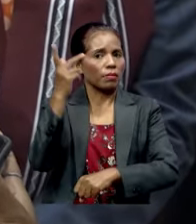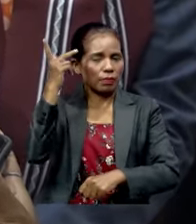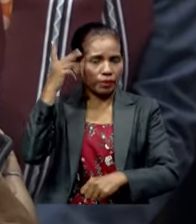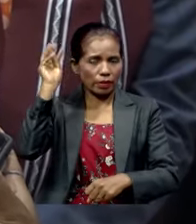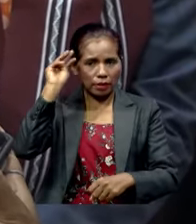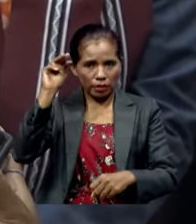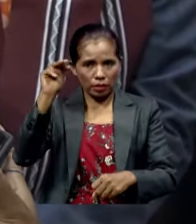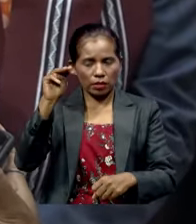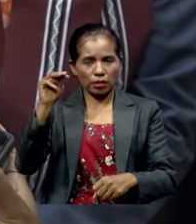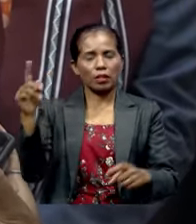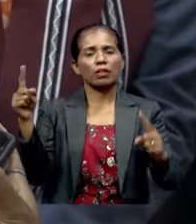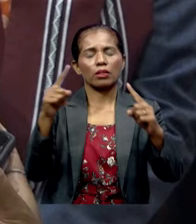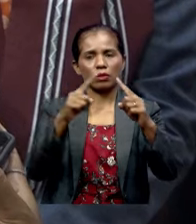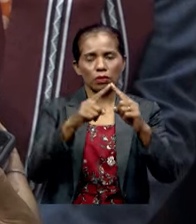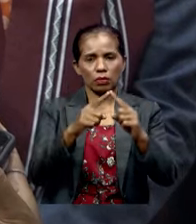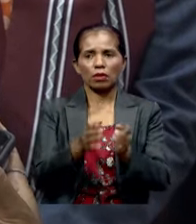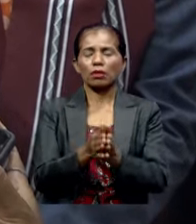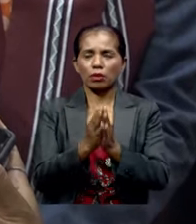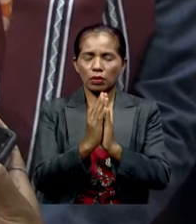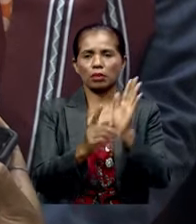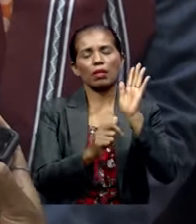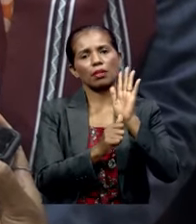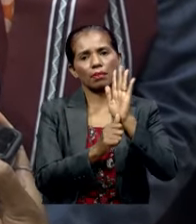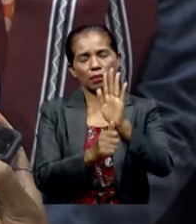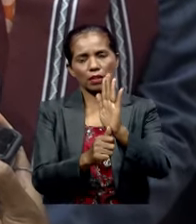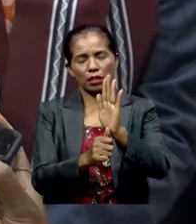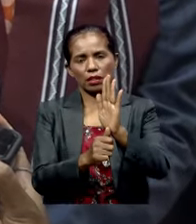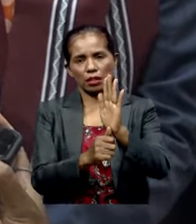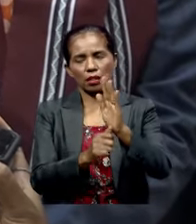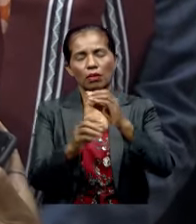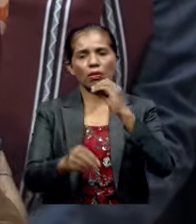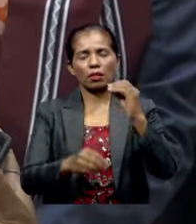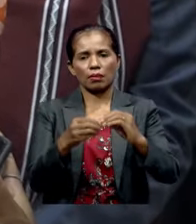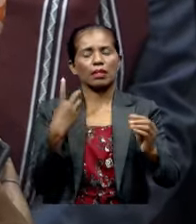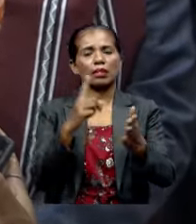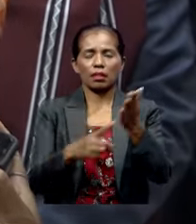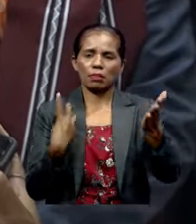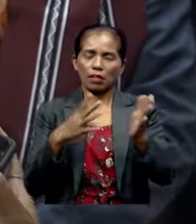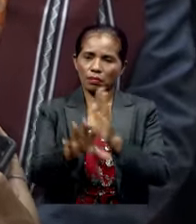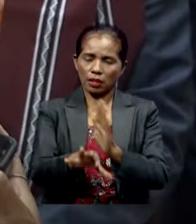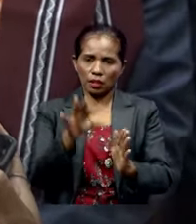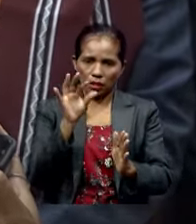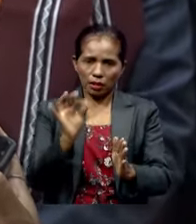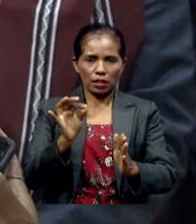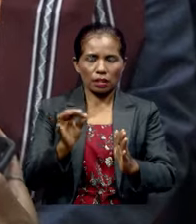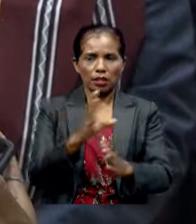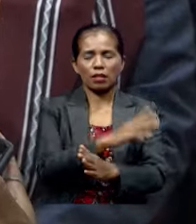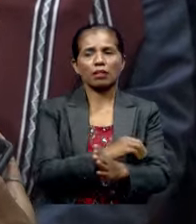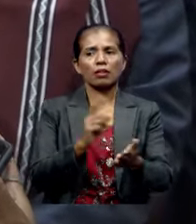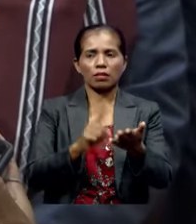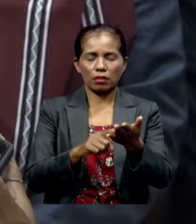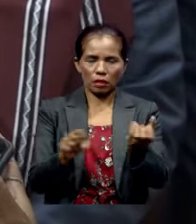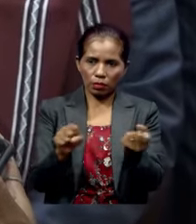to update on their findings and ask for the